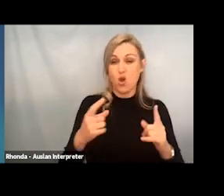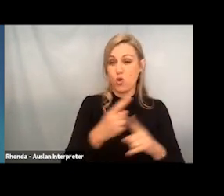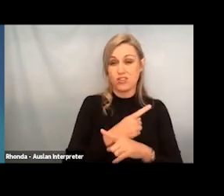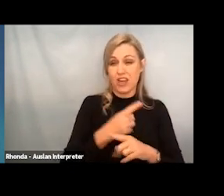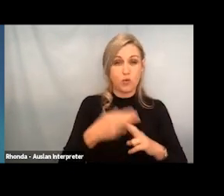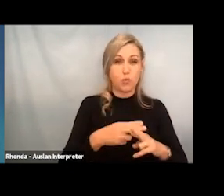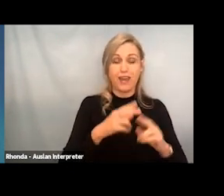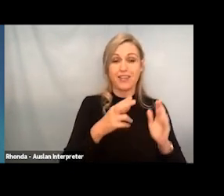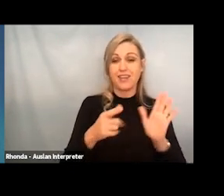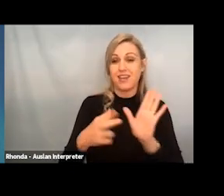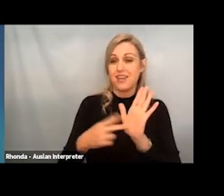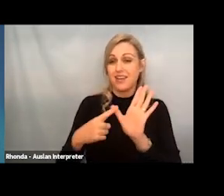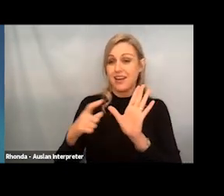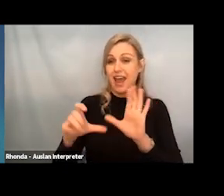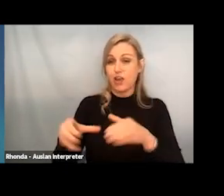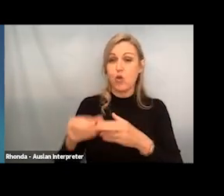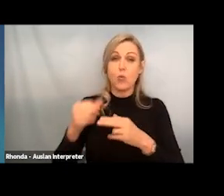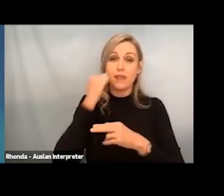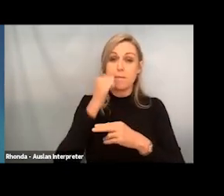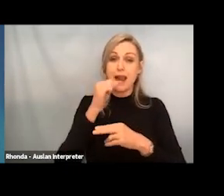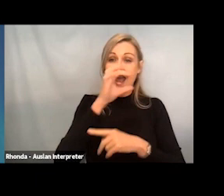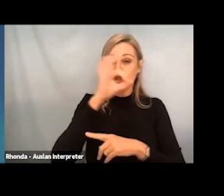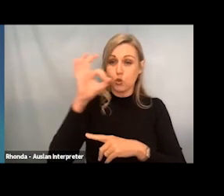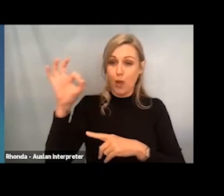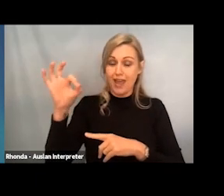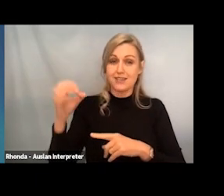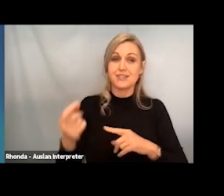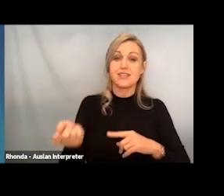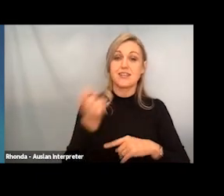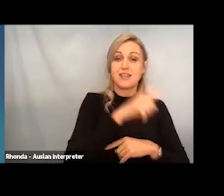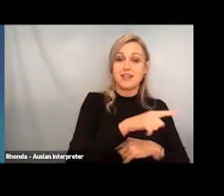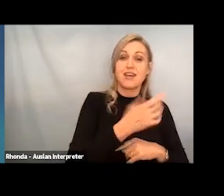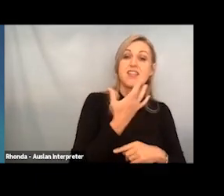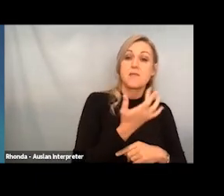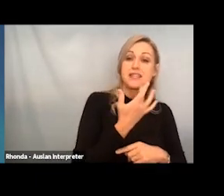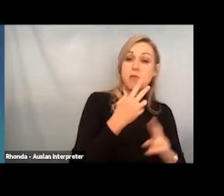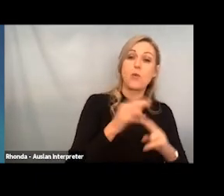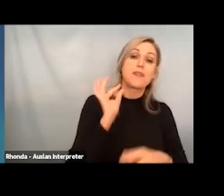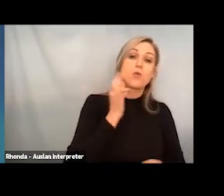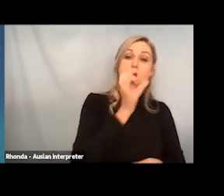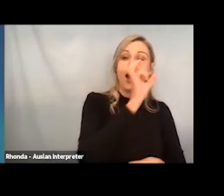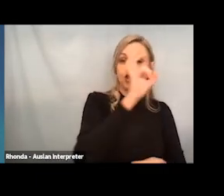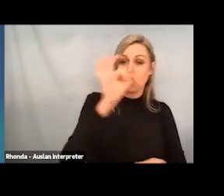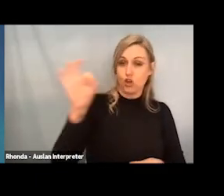the N-acetylcysteine group with the black squares and placebo with the white circles.